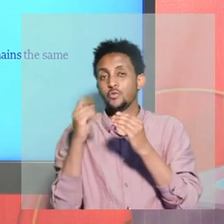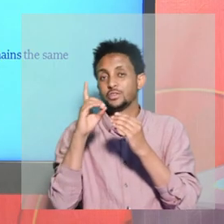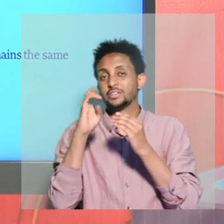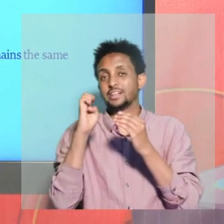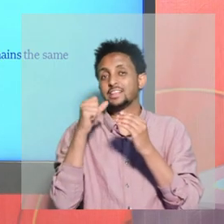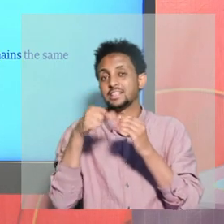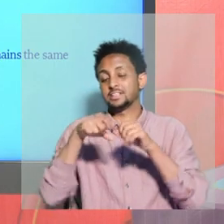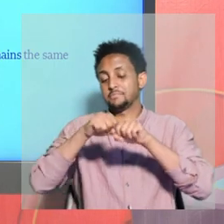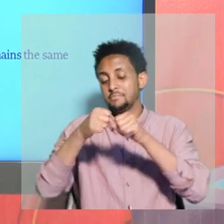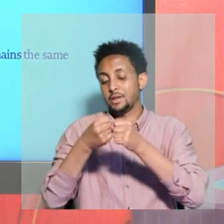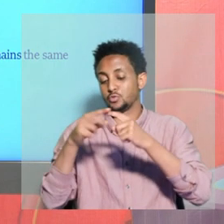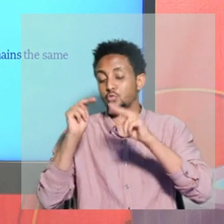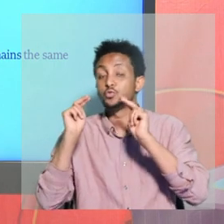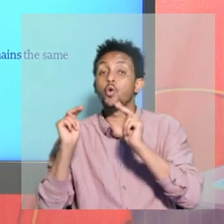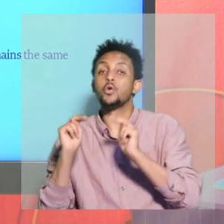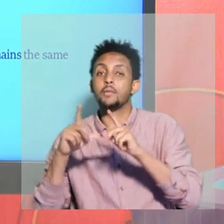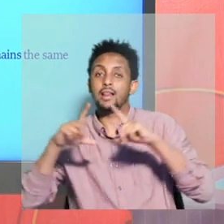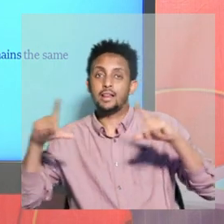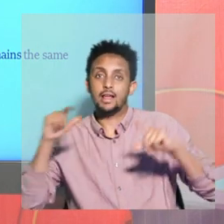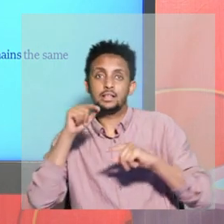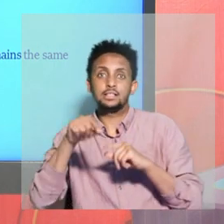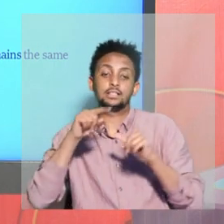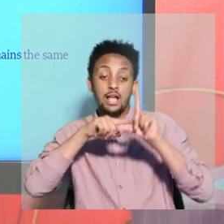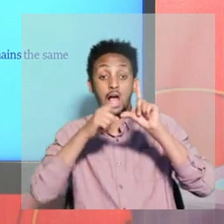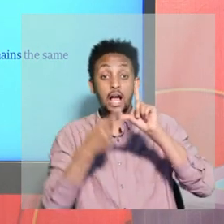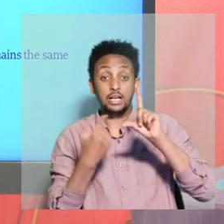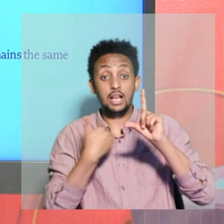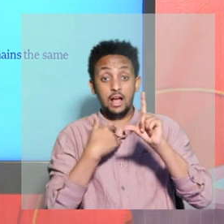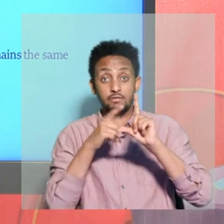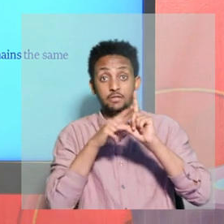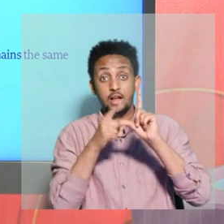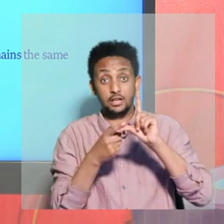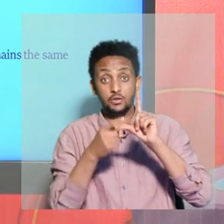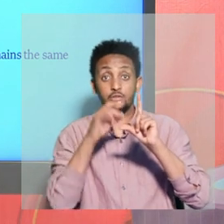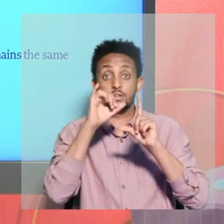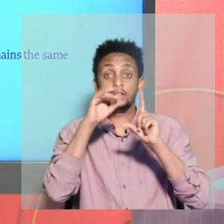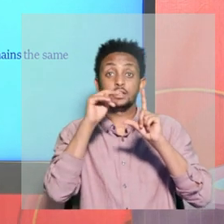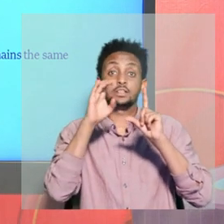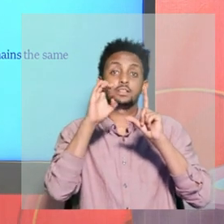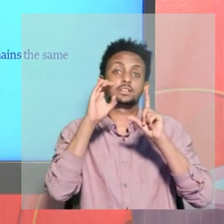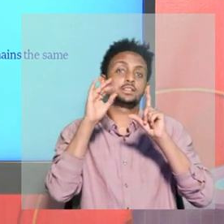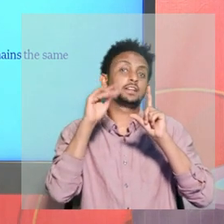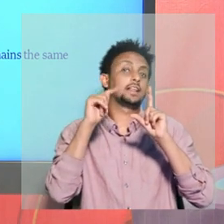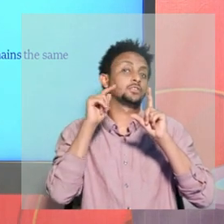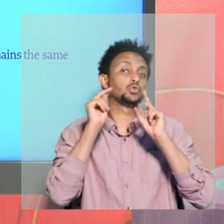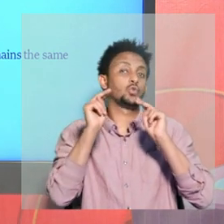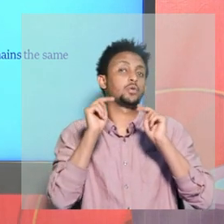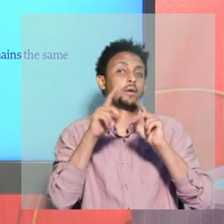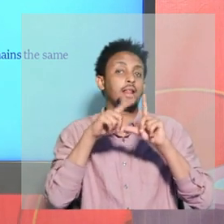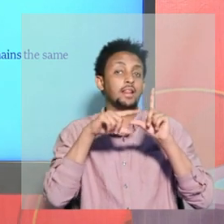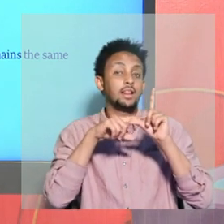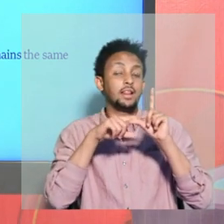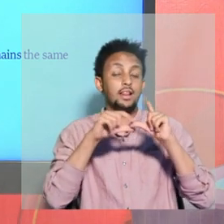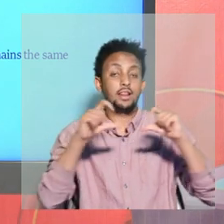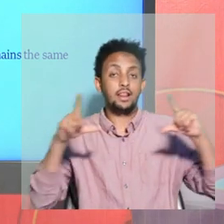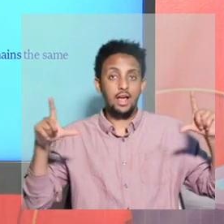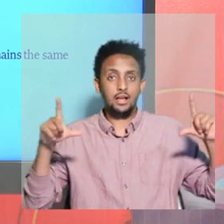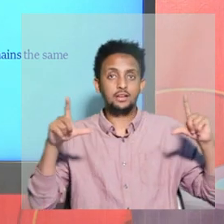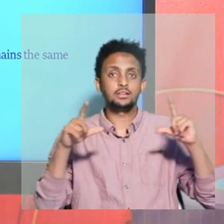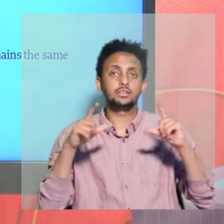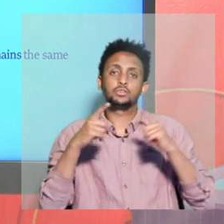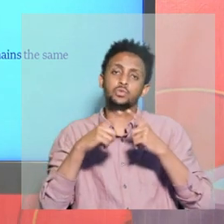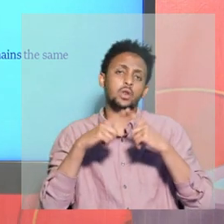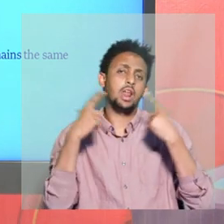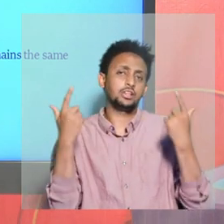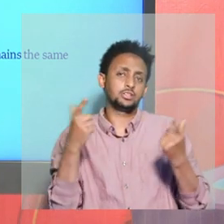so that it bends towards the normal line. And the angle here, the angle of incidence from the normal line is relatively